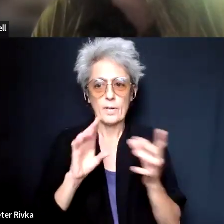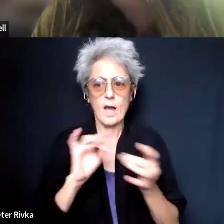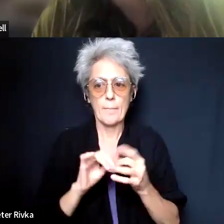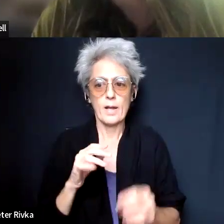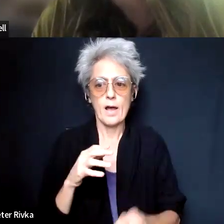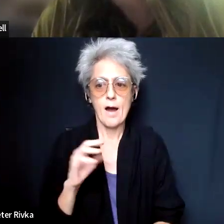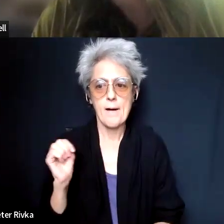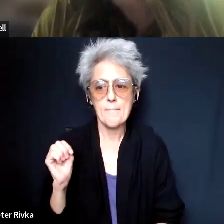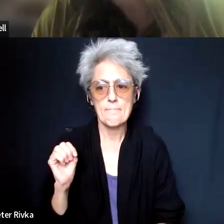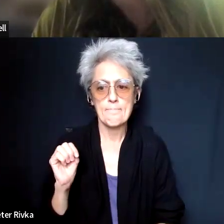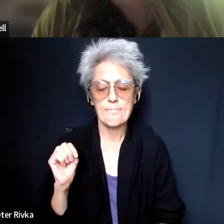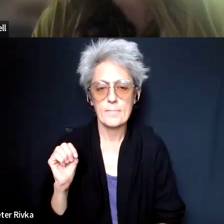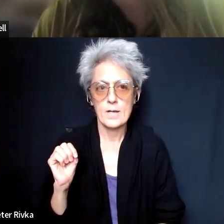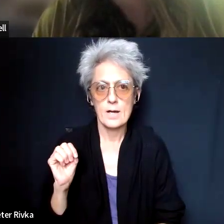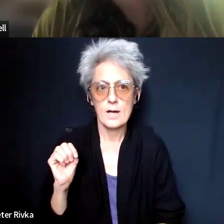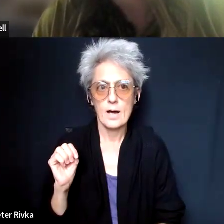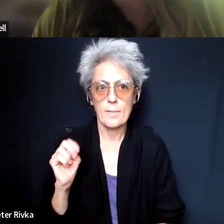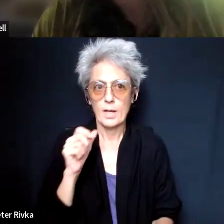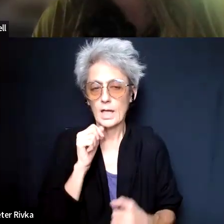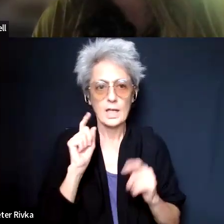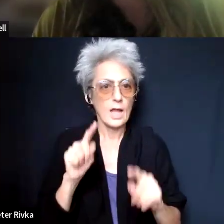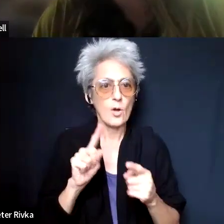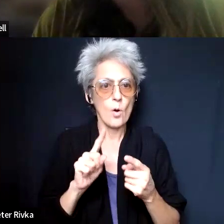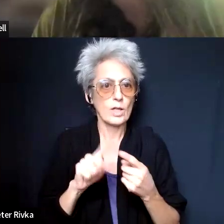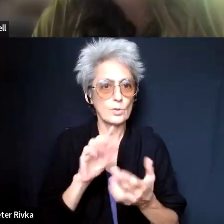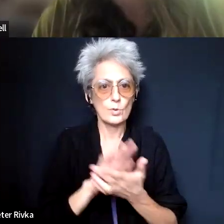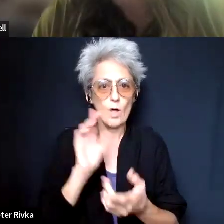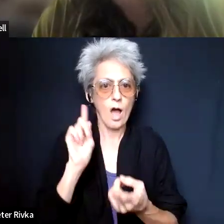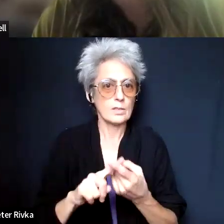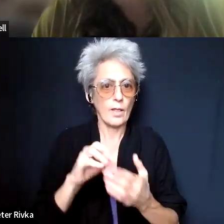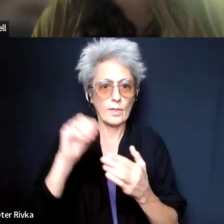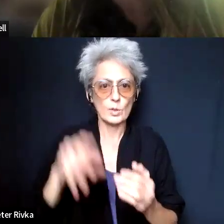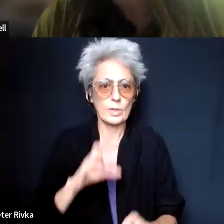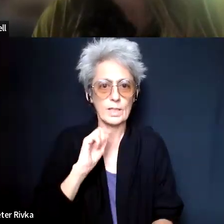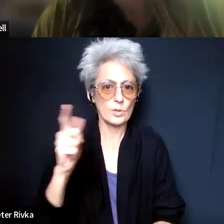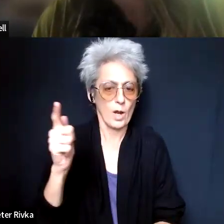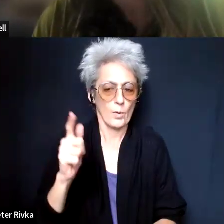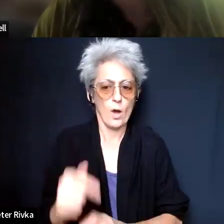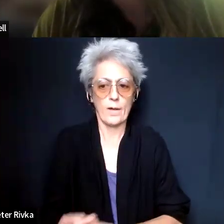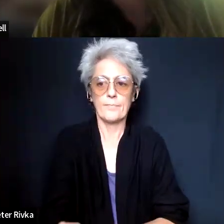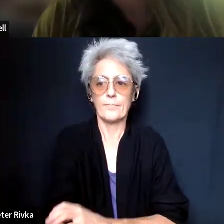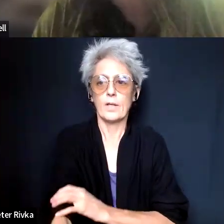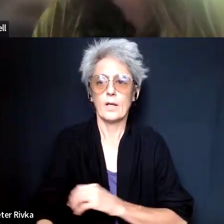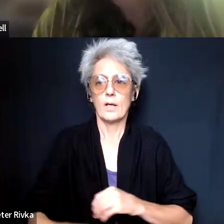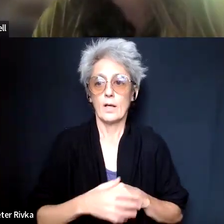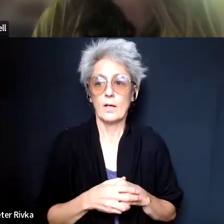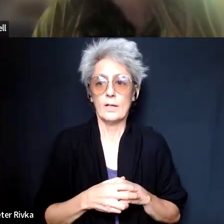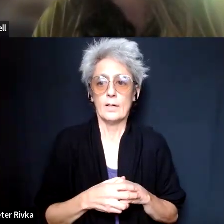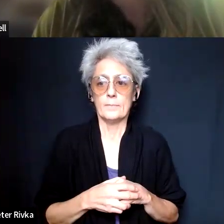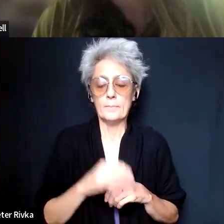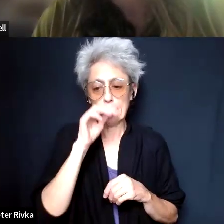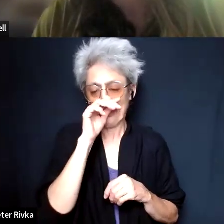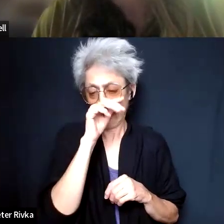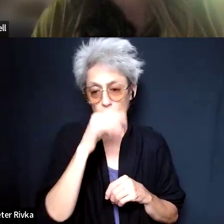to school till a student is 21. And if you have any more comments that you have time for